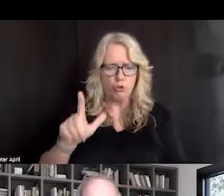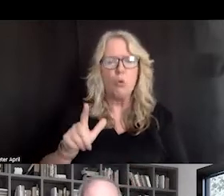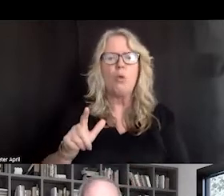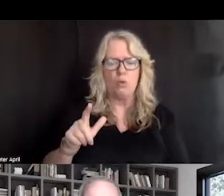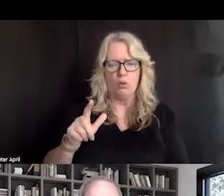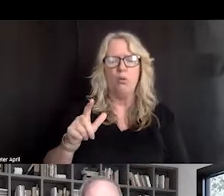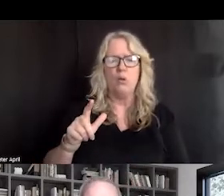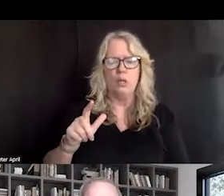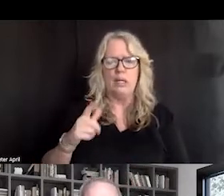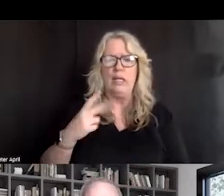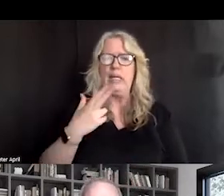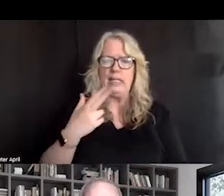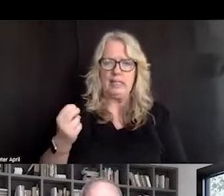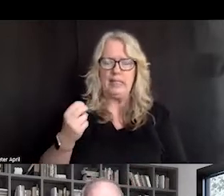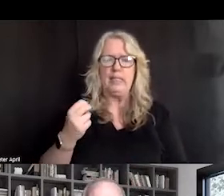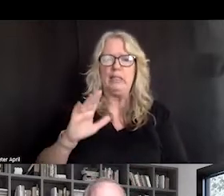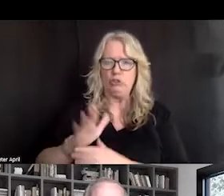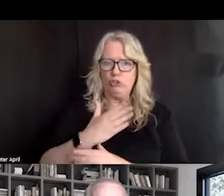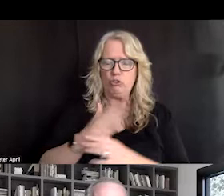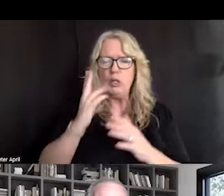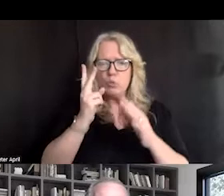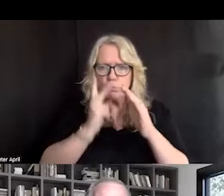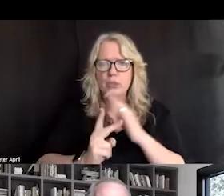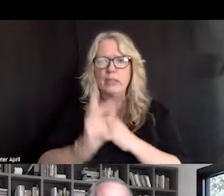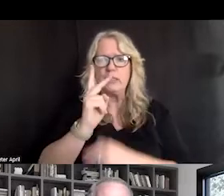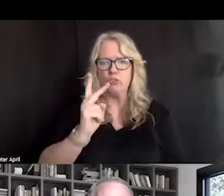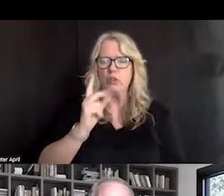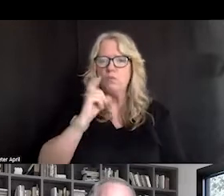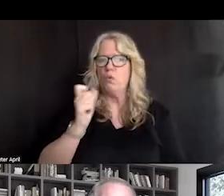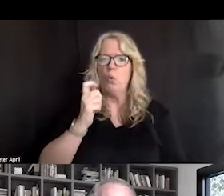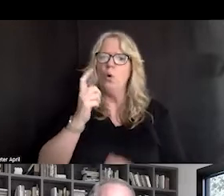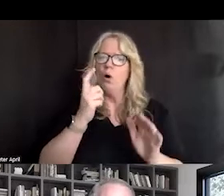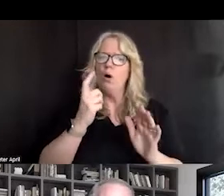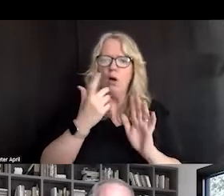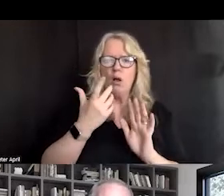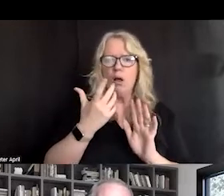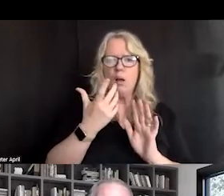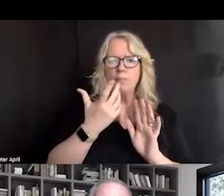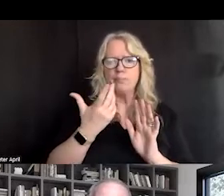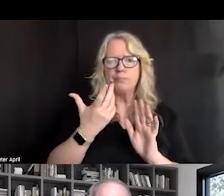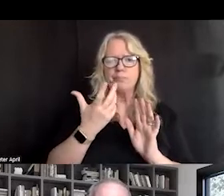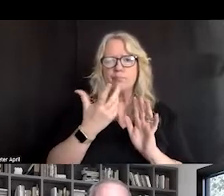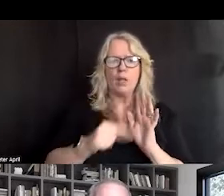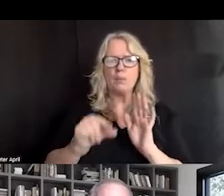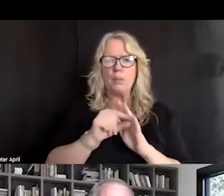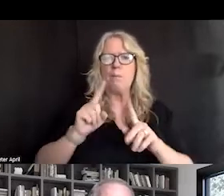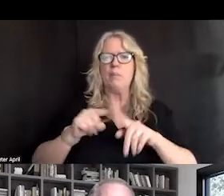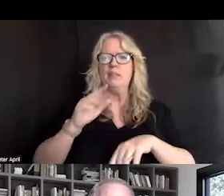in which he shared predictions around the quality of wine based upon an